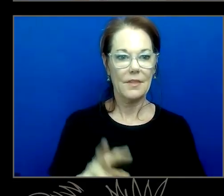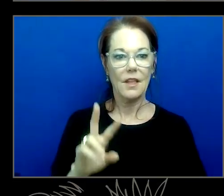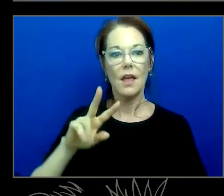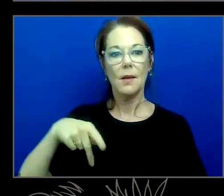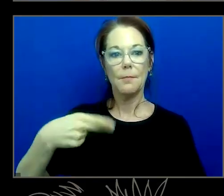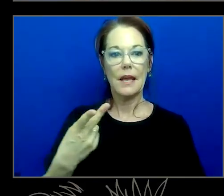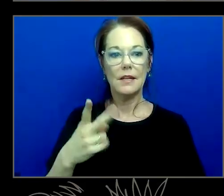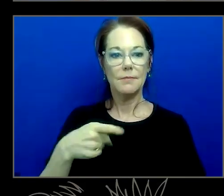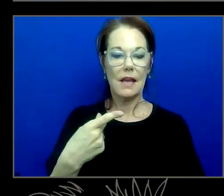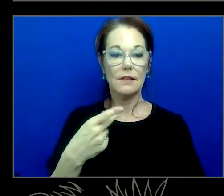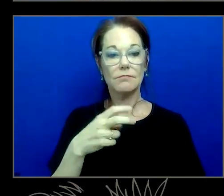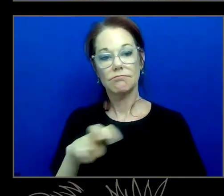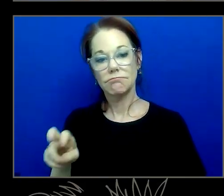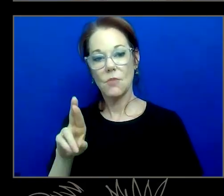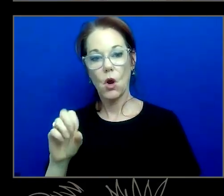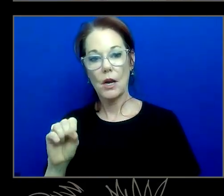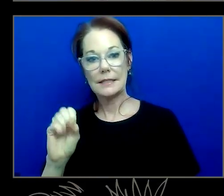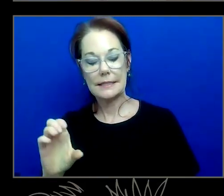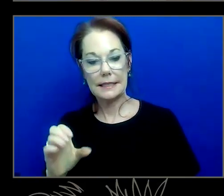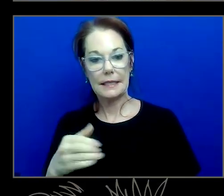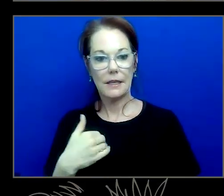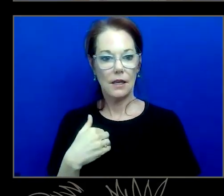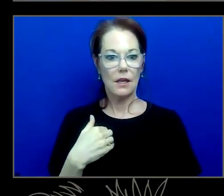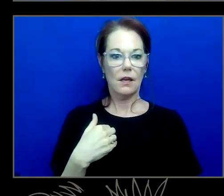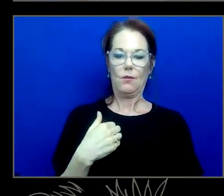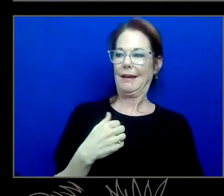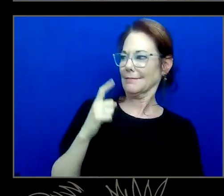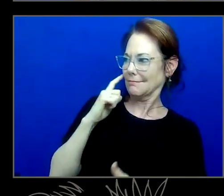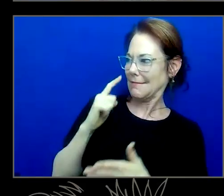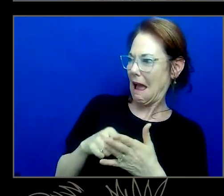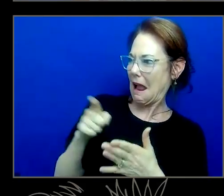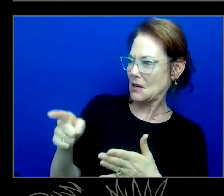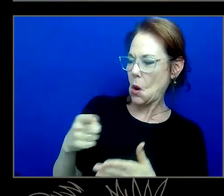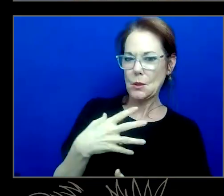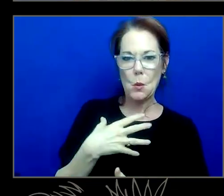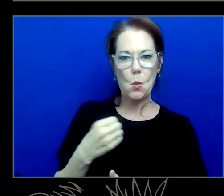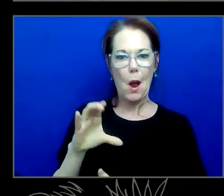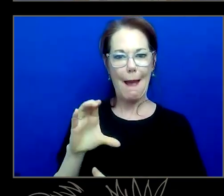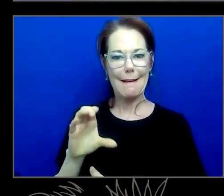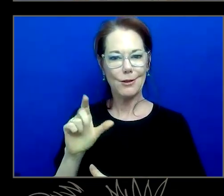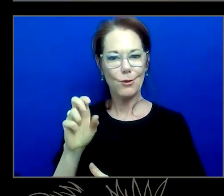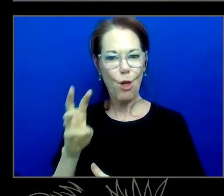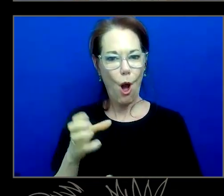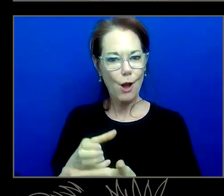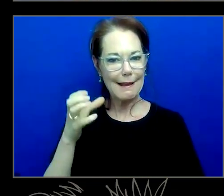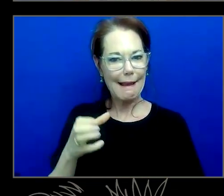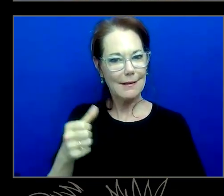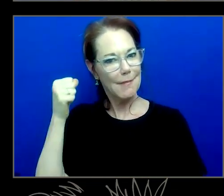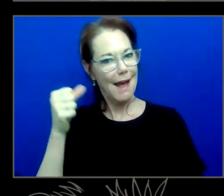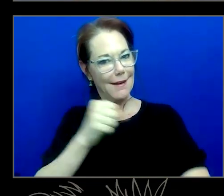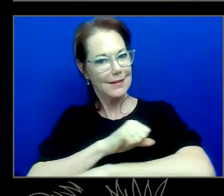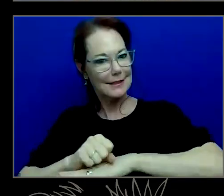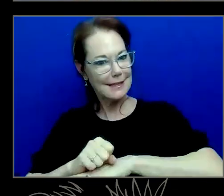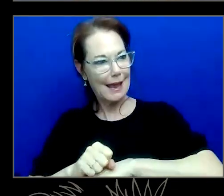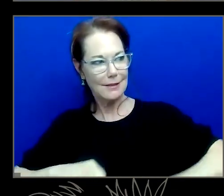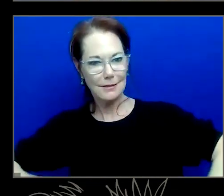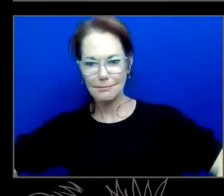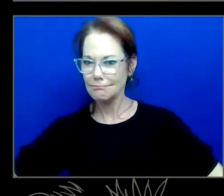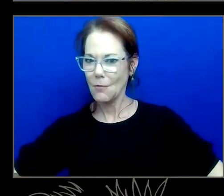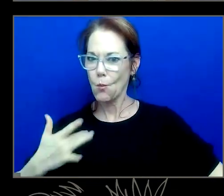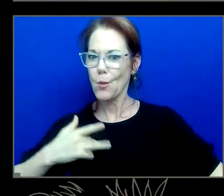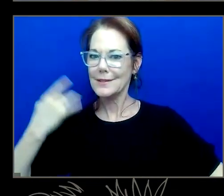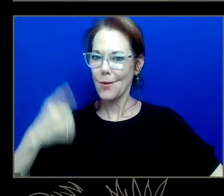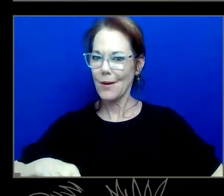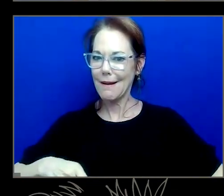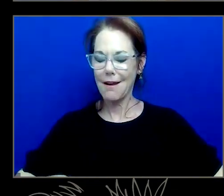the way, there is a disturbing number of empty White Claw cans back there. I don't know what is going on backstage, but someone should look into that. This is going to be a